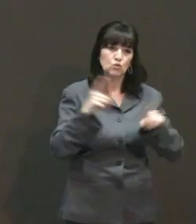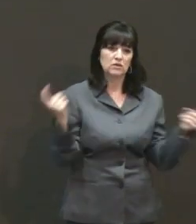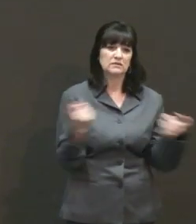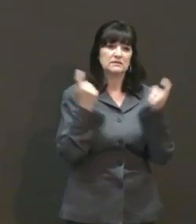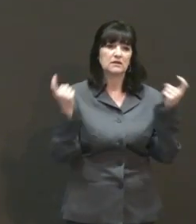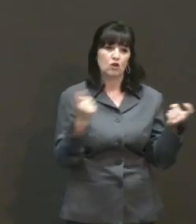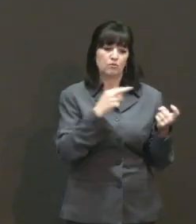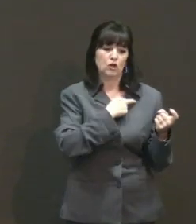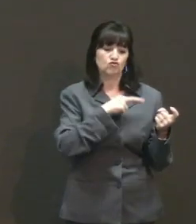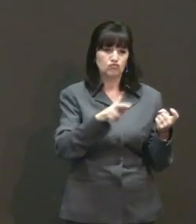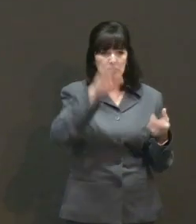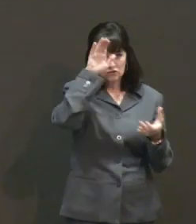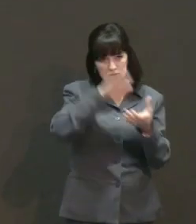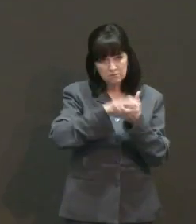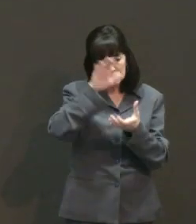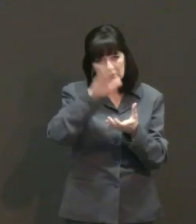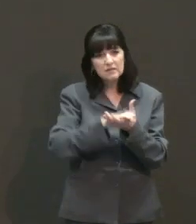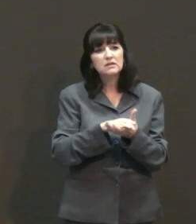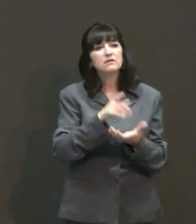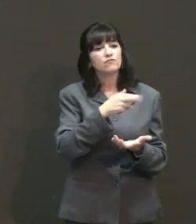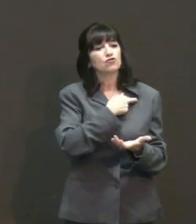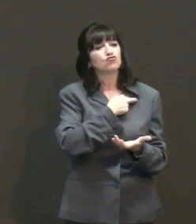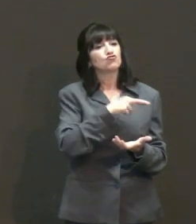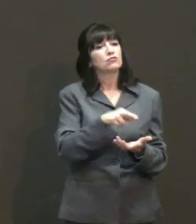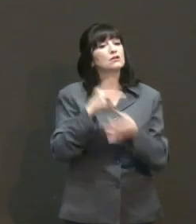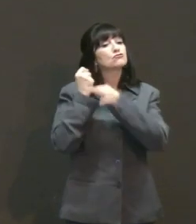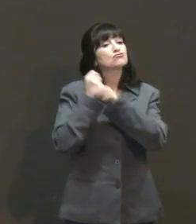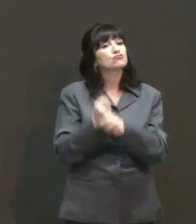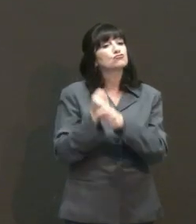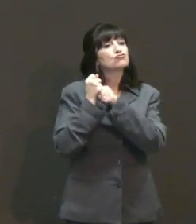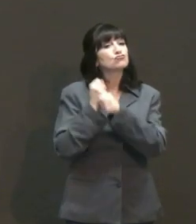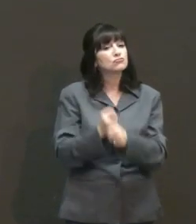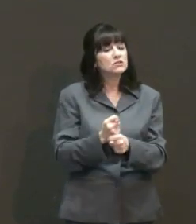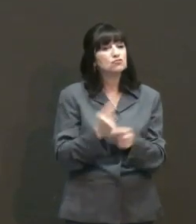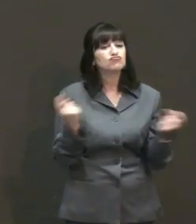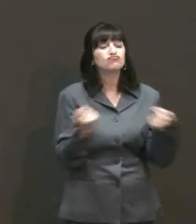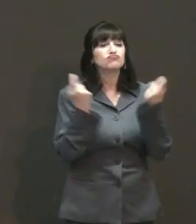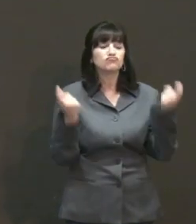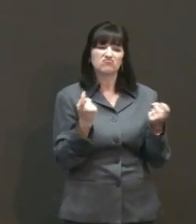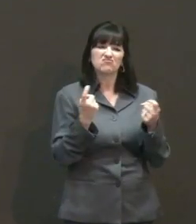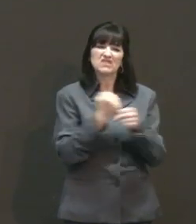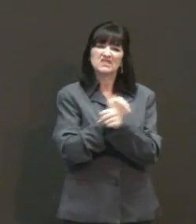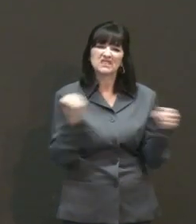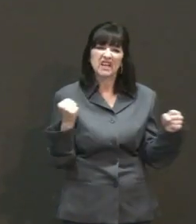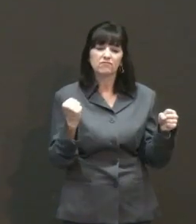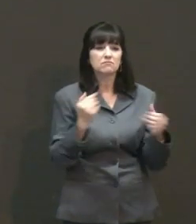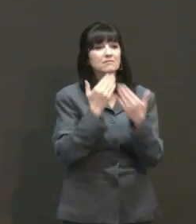and the traditions that you hold dear. So thank you very much.